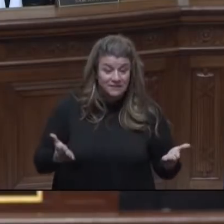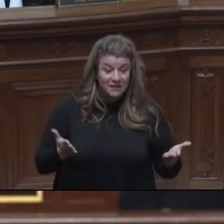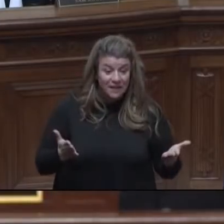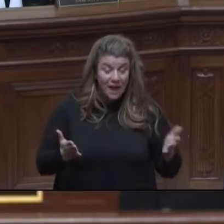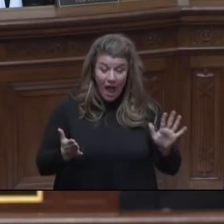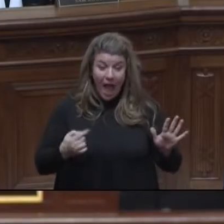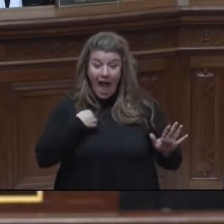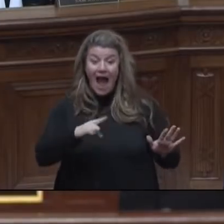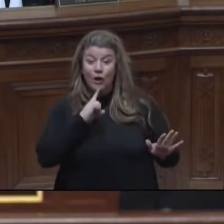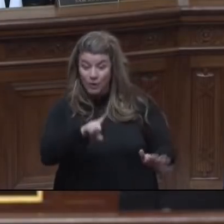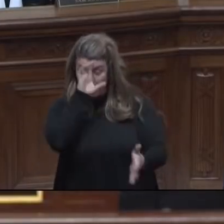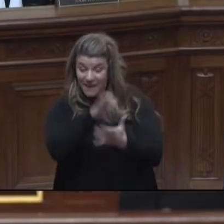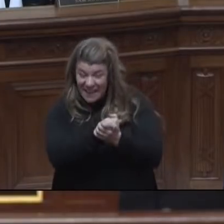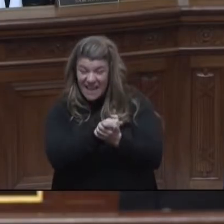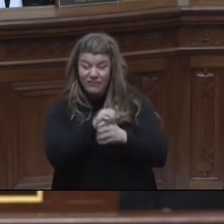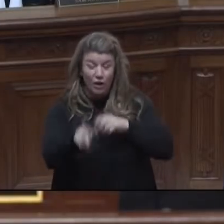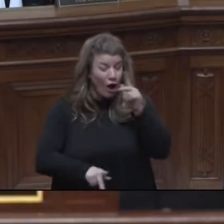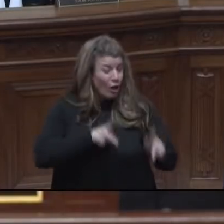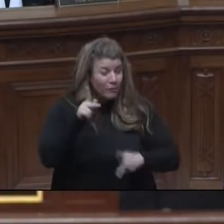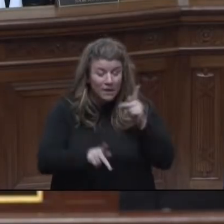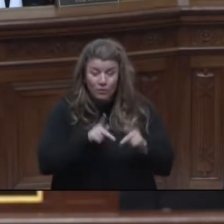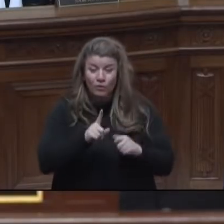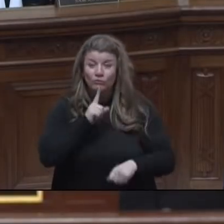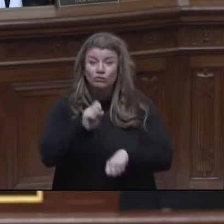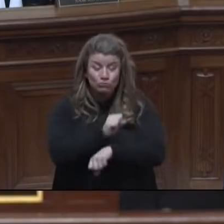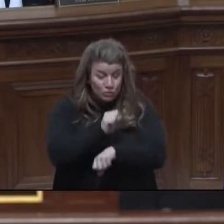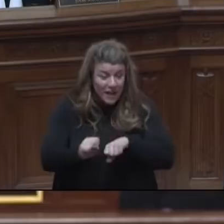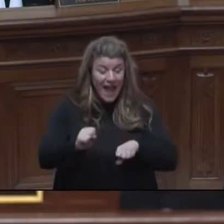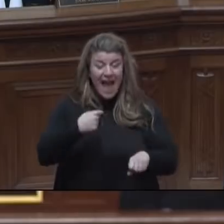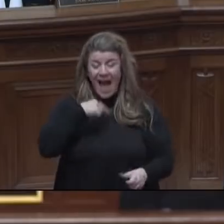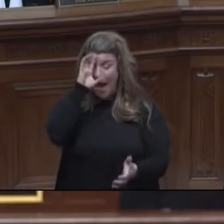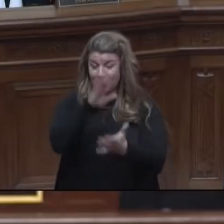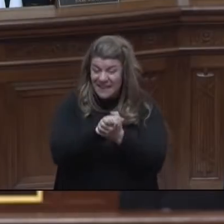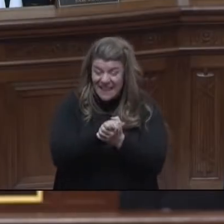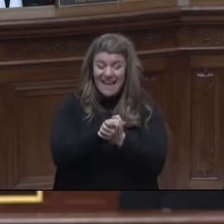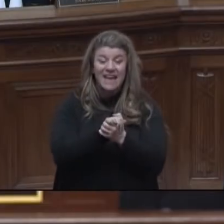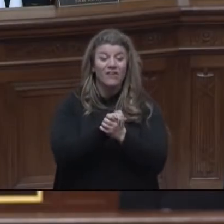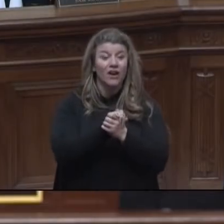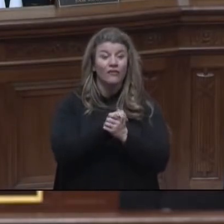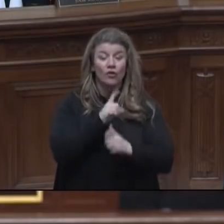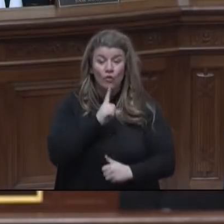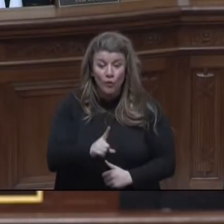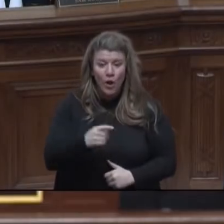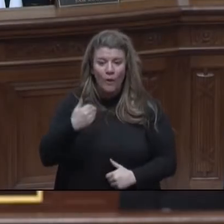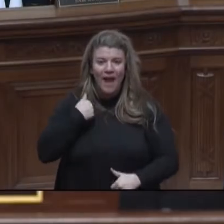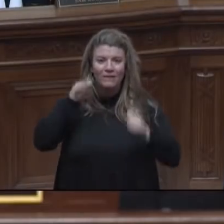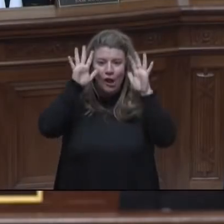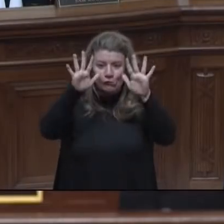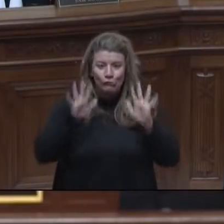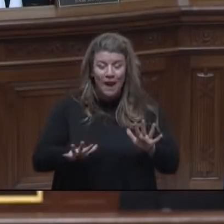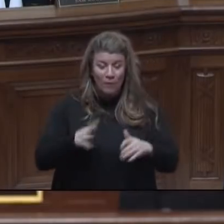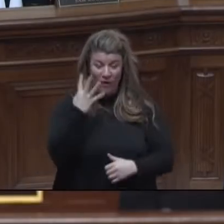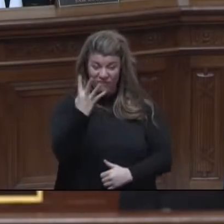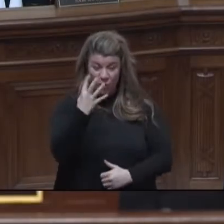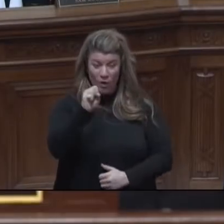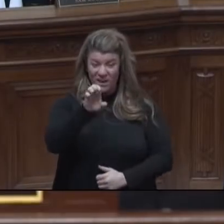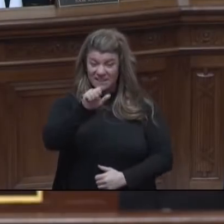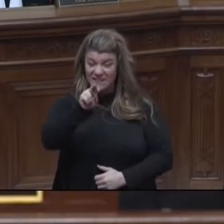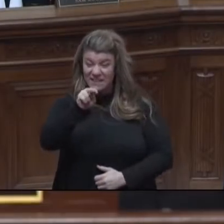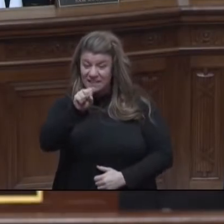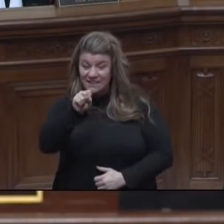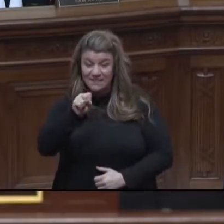I believe in our people beyond belief. I believe in the fact that we've got these incredible 4 seasons and our